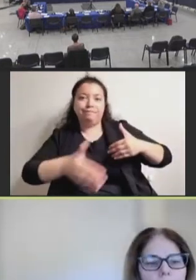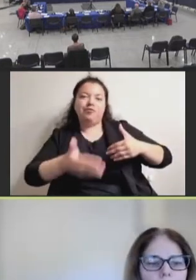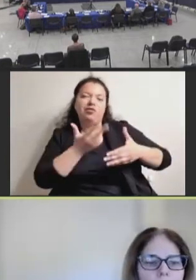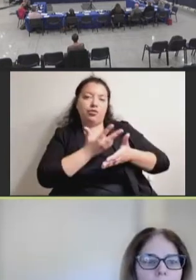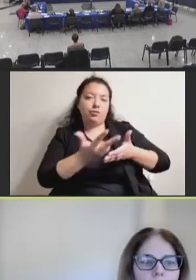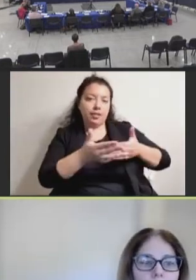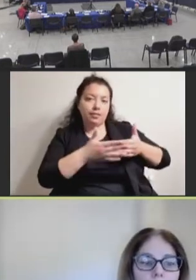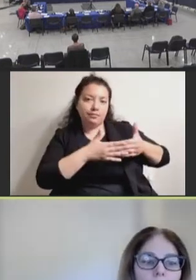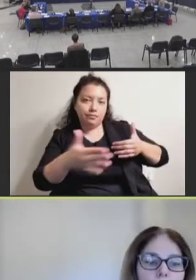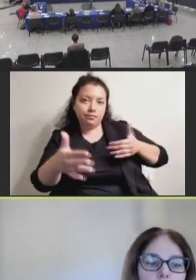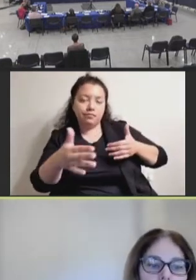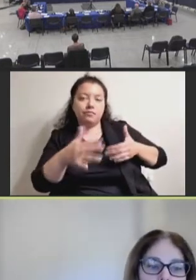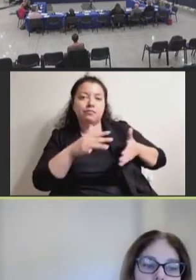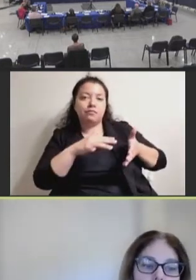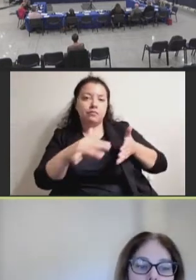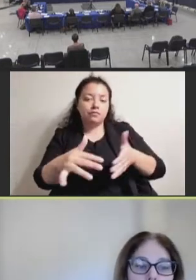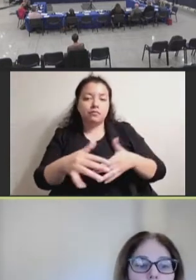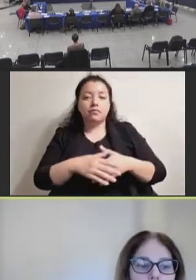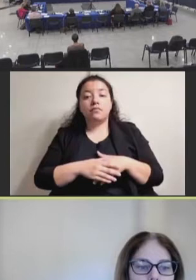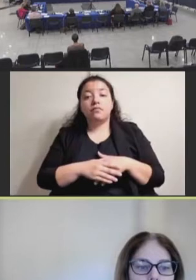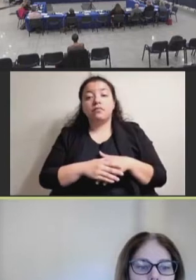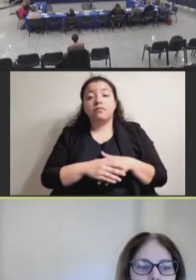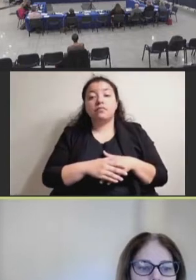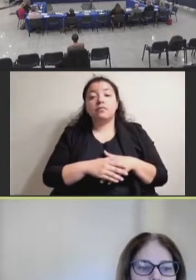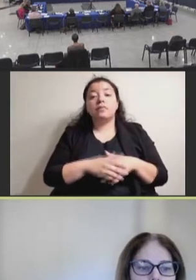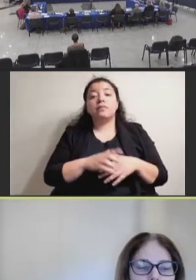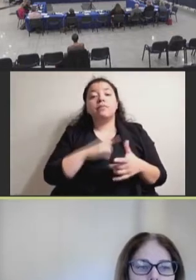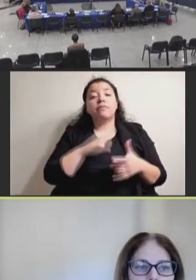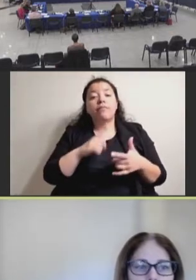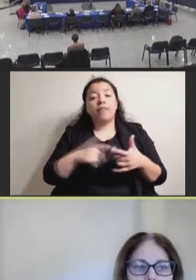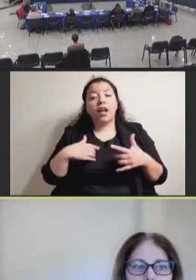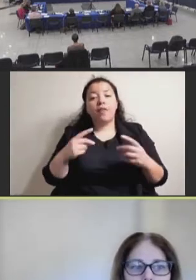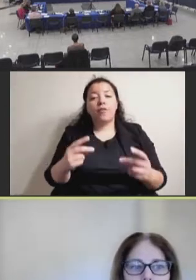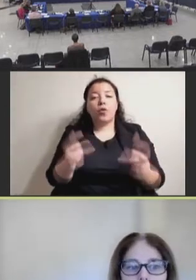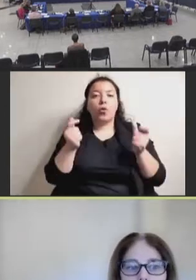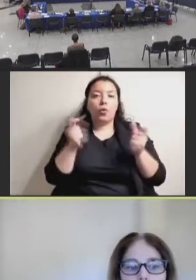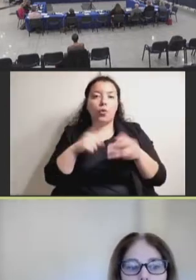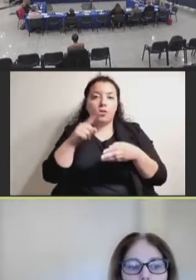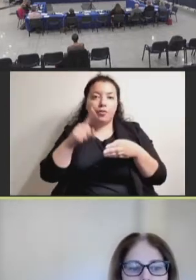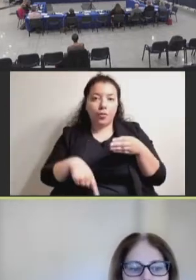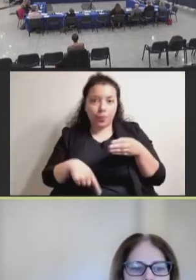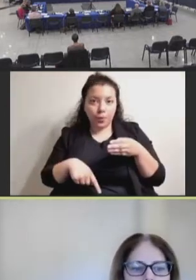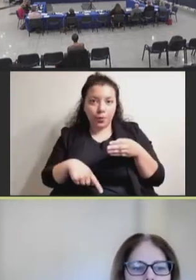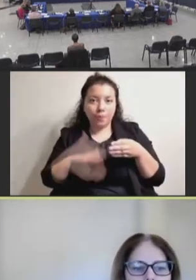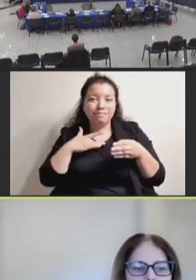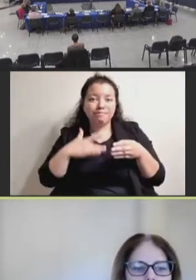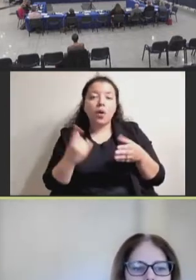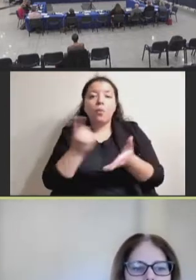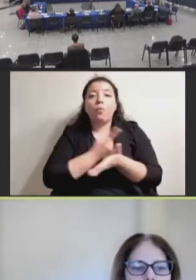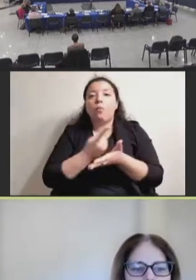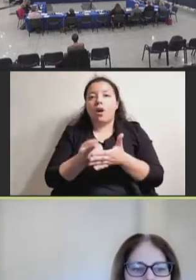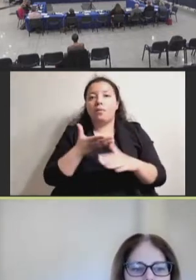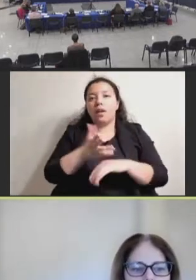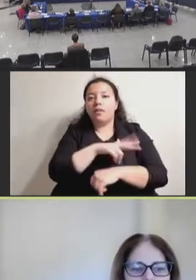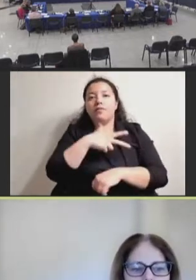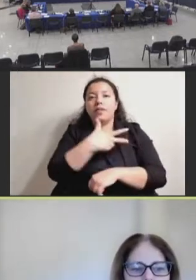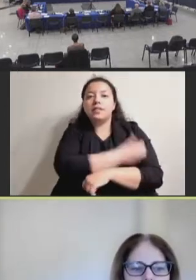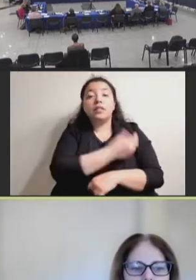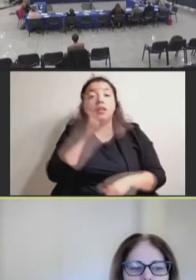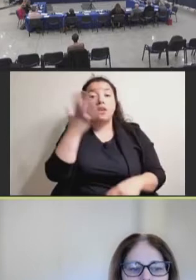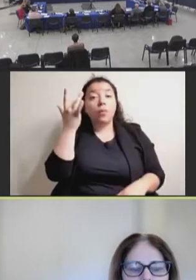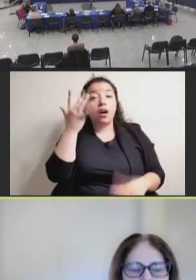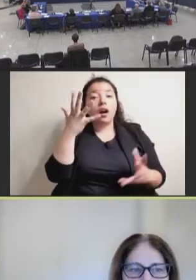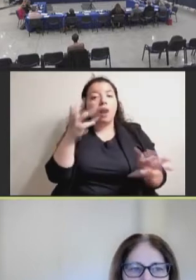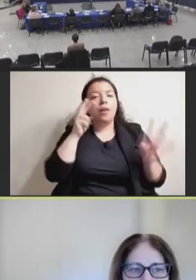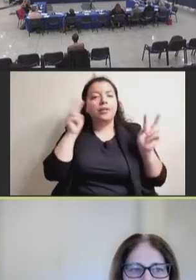We then perform actually what we call a quick review or quick chart review, and that usually takes place within 1 week. And that's to initially assess if a case